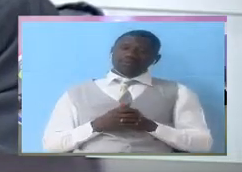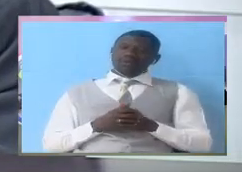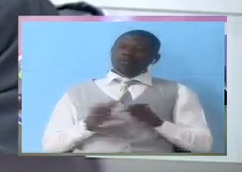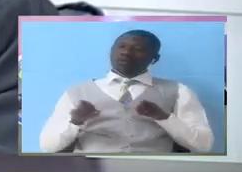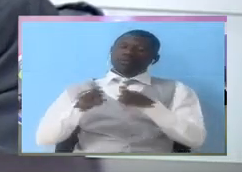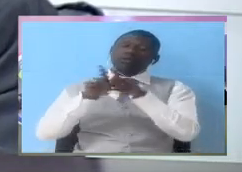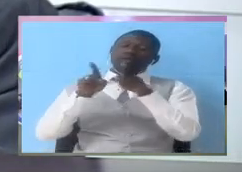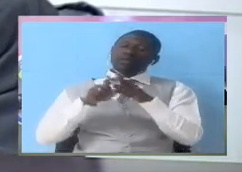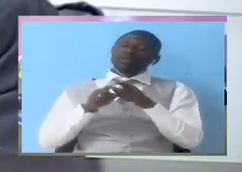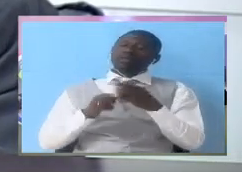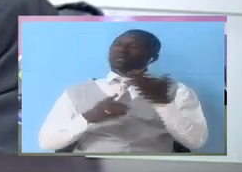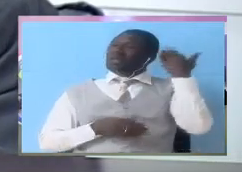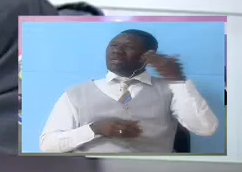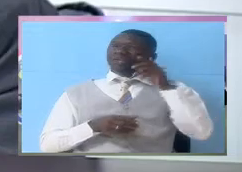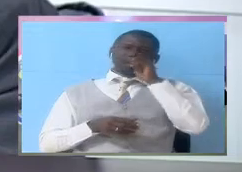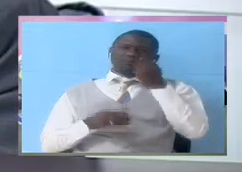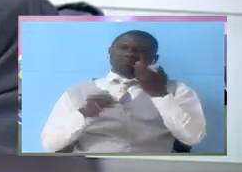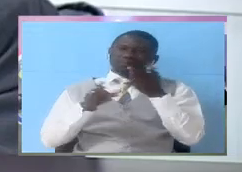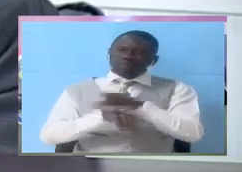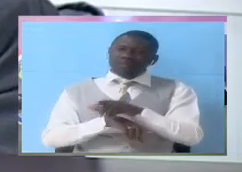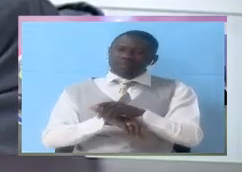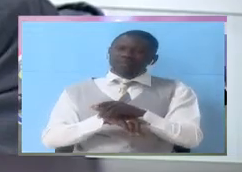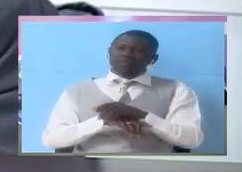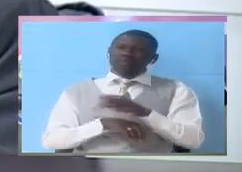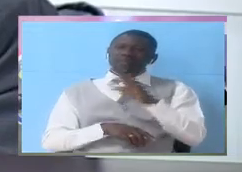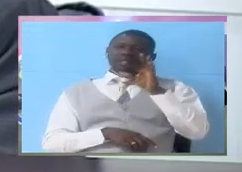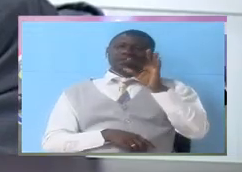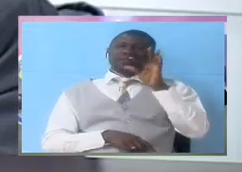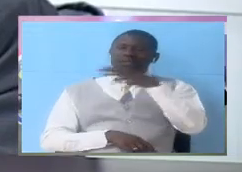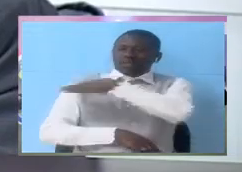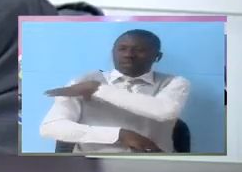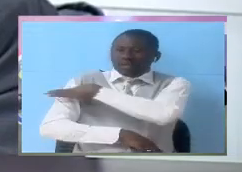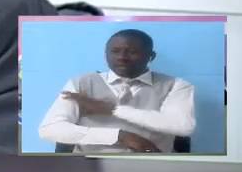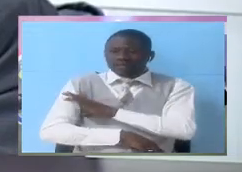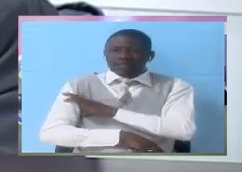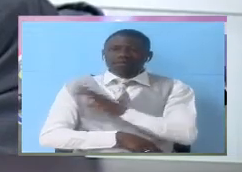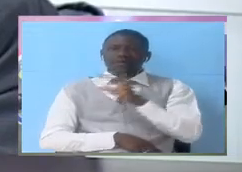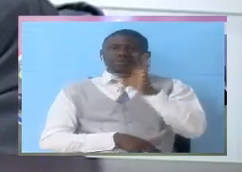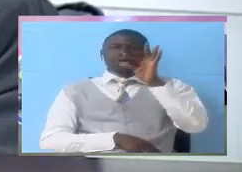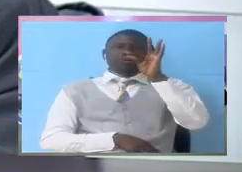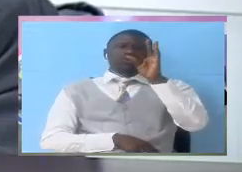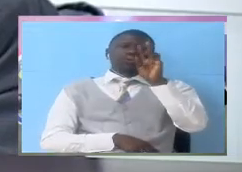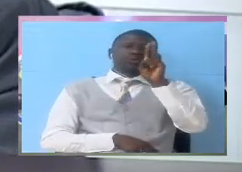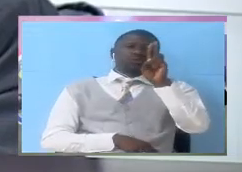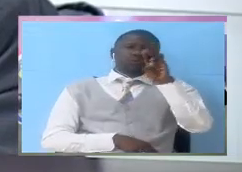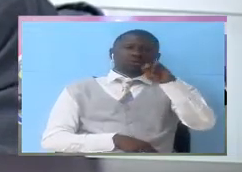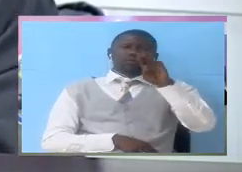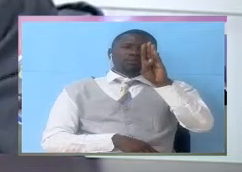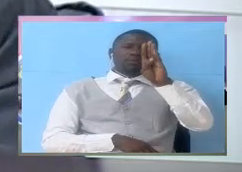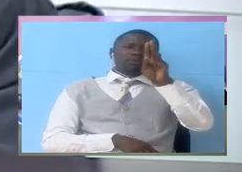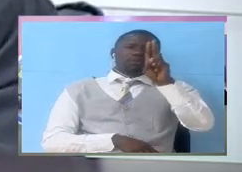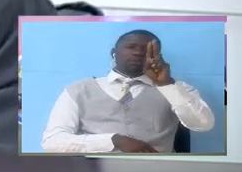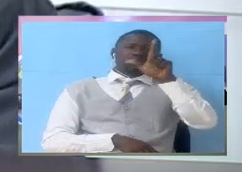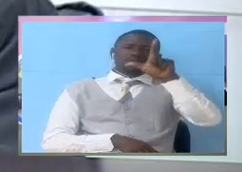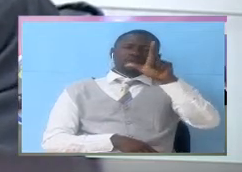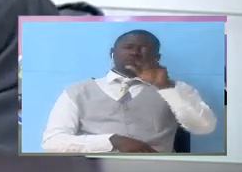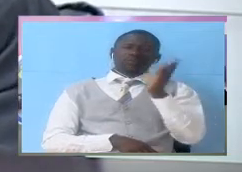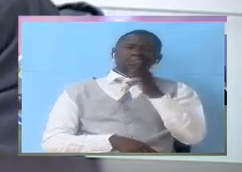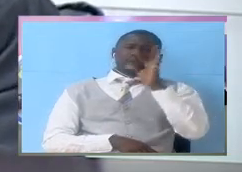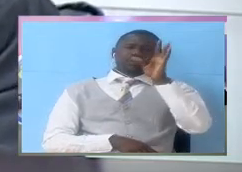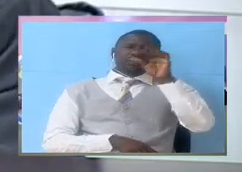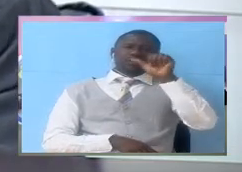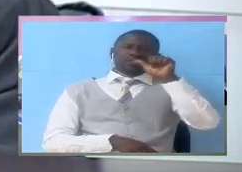the then and the late Captain Tumbul Tamba ci ki nga xamne ni dem ci Yalla Tumbul Tamba ak Maliam o Maliam